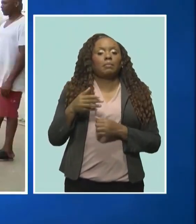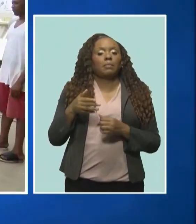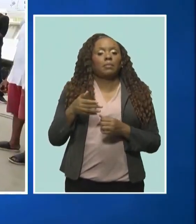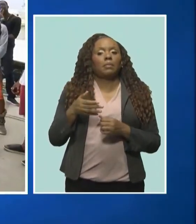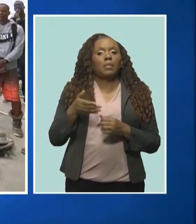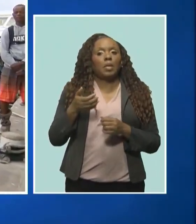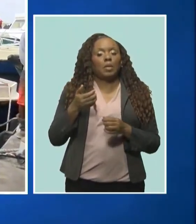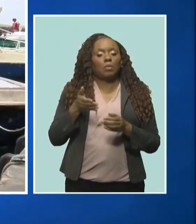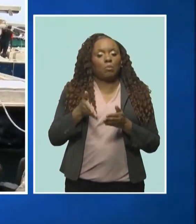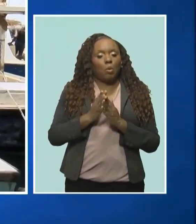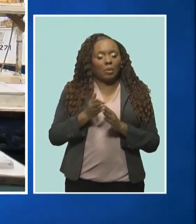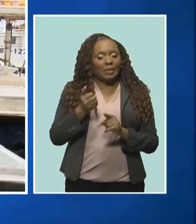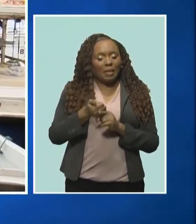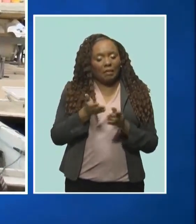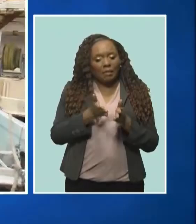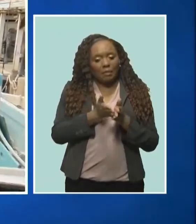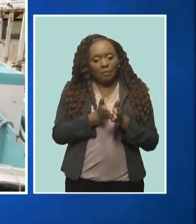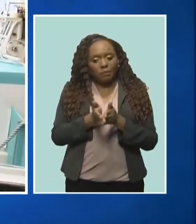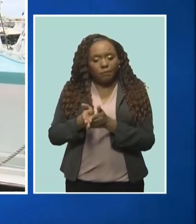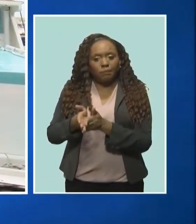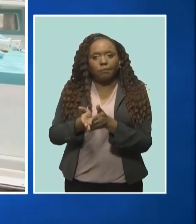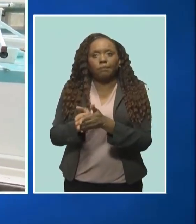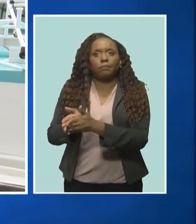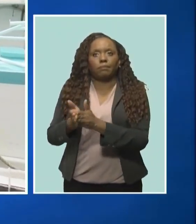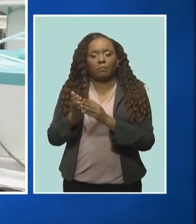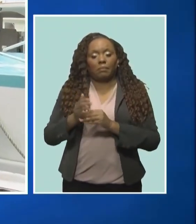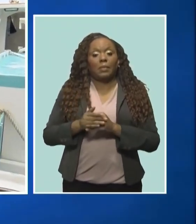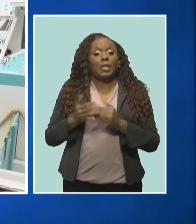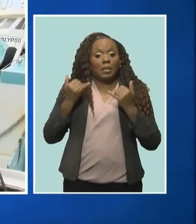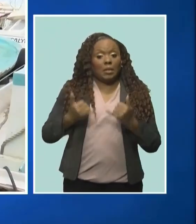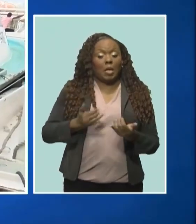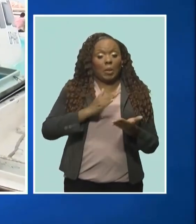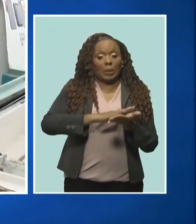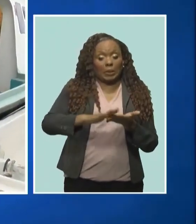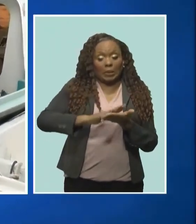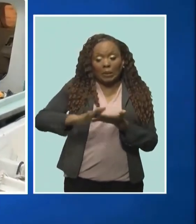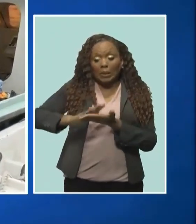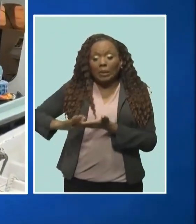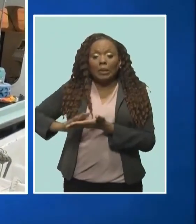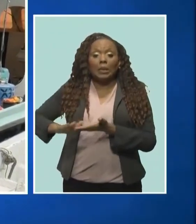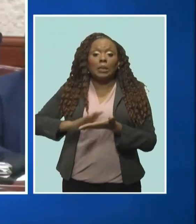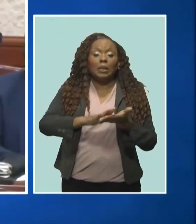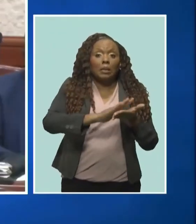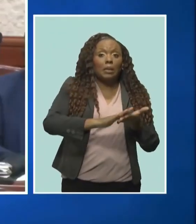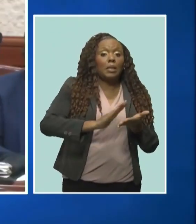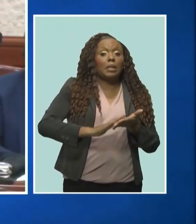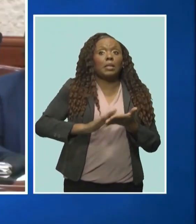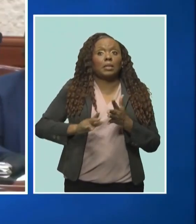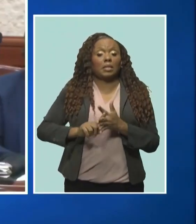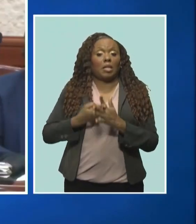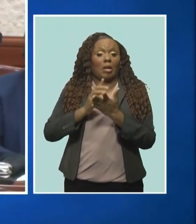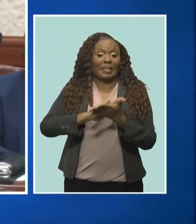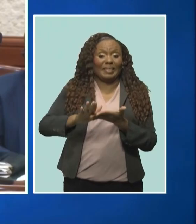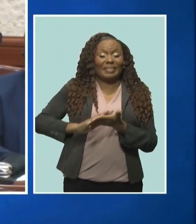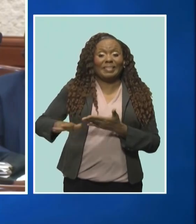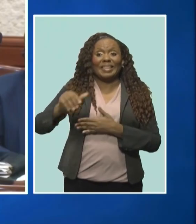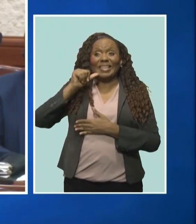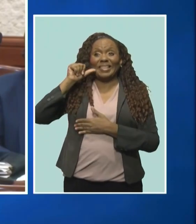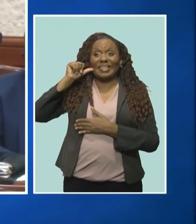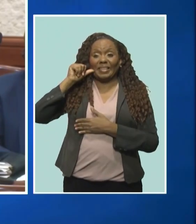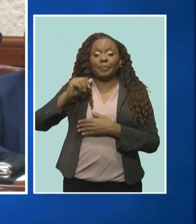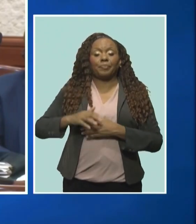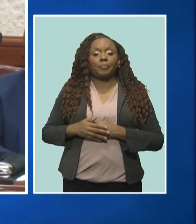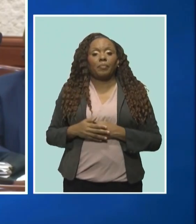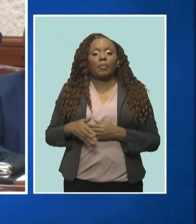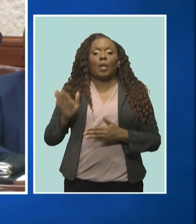careenage. Cleaning has also started in the Bridgetown Fisheries Complex as of yesterday. Of all the statistics that